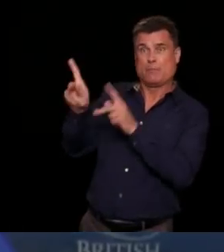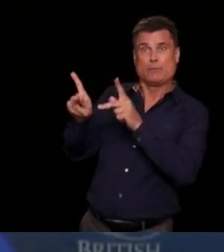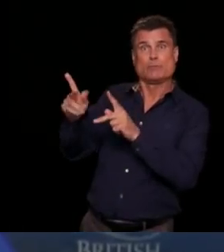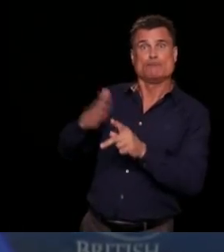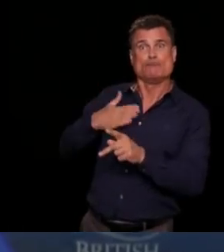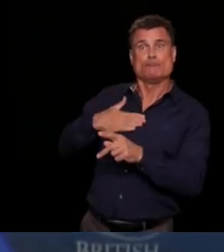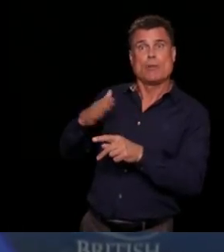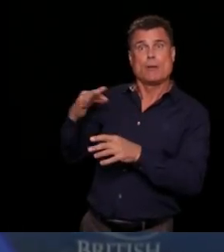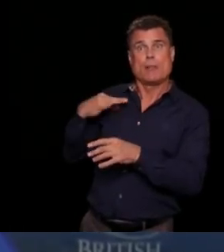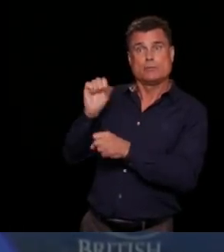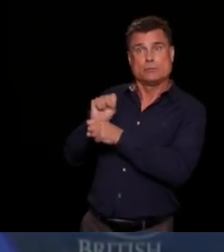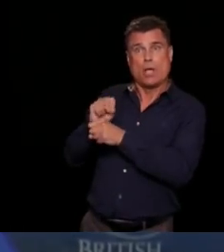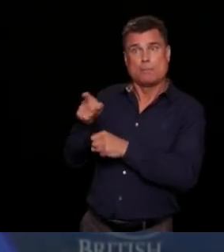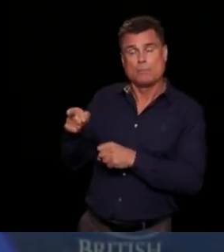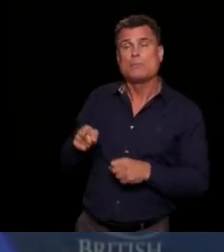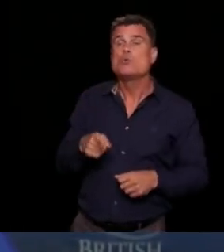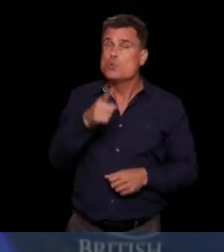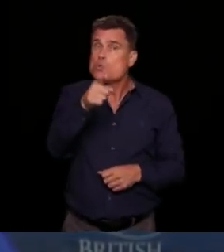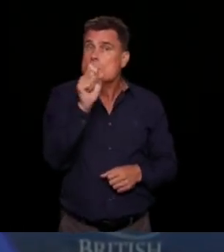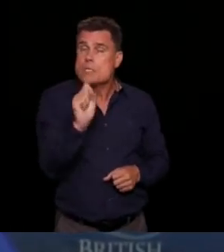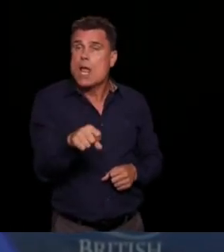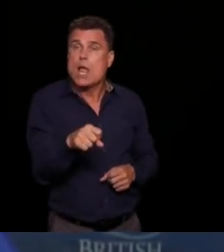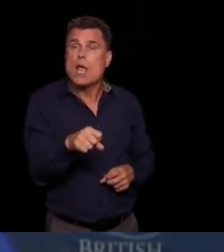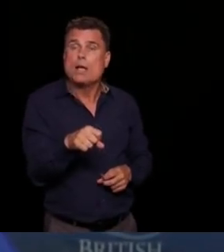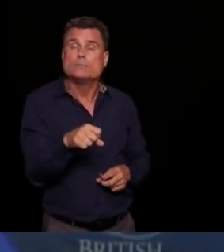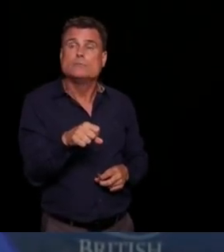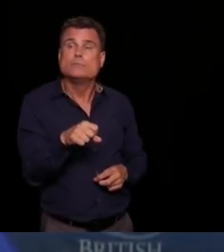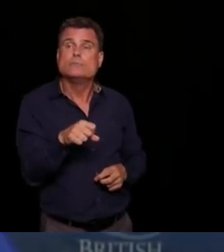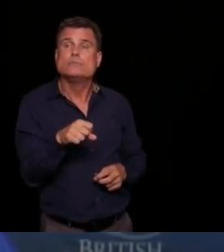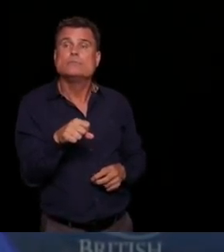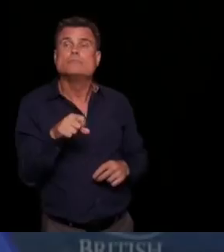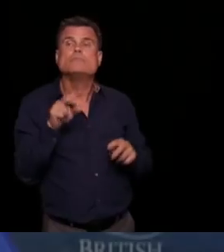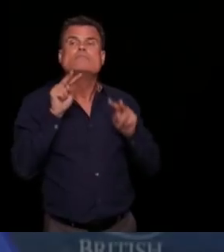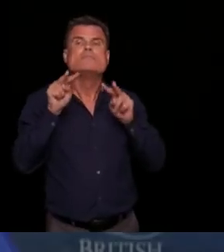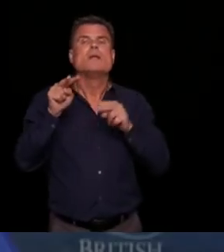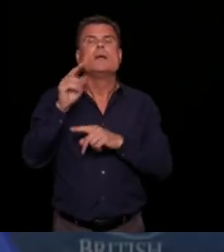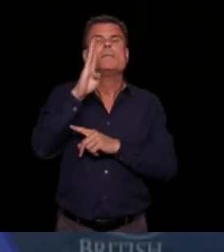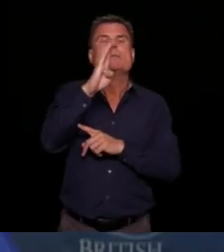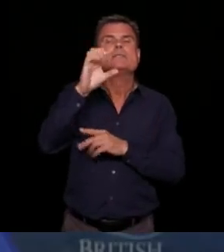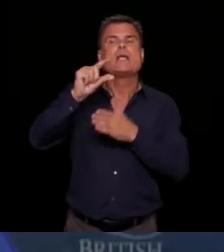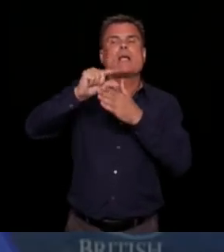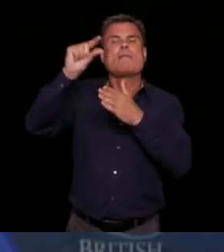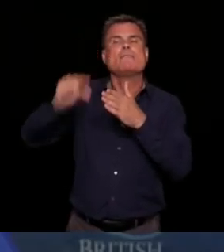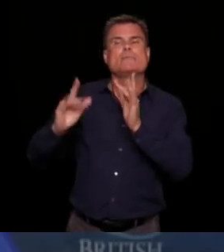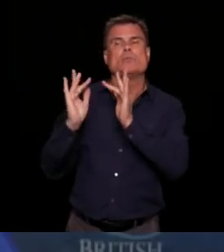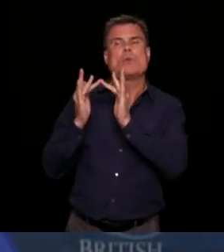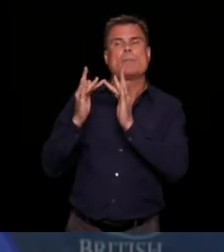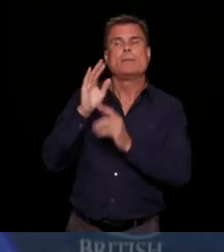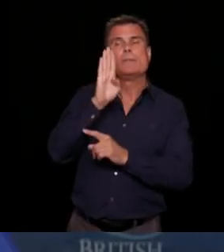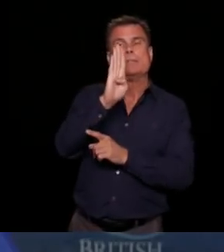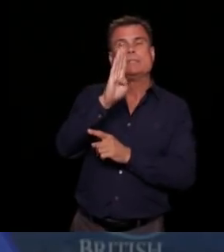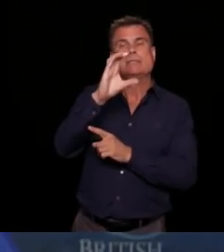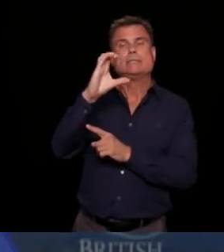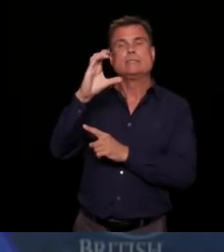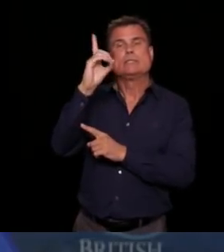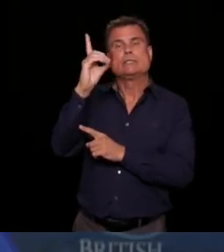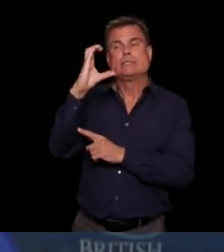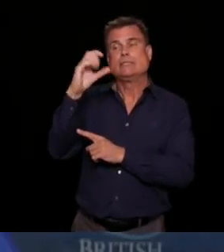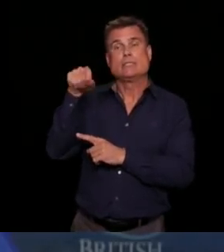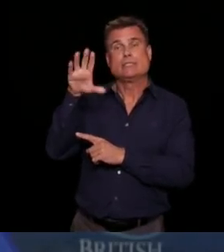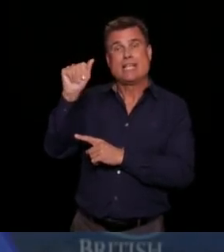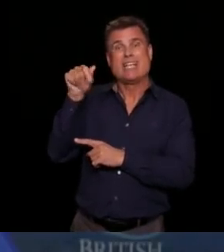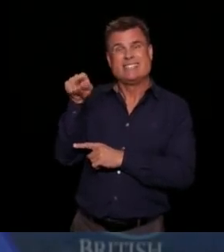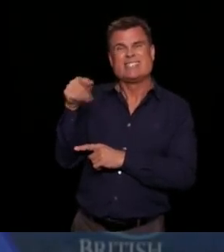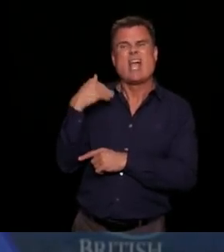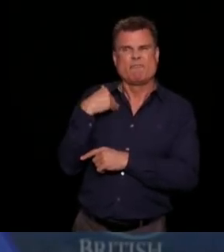it's available. And if you go to the BC government website or the BC CDC website, you'll be able to